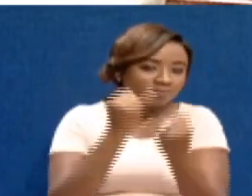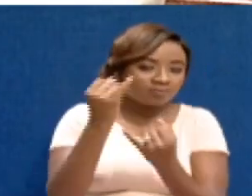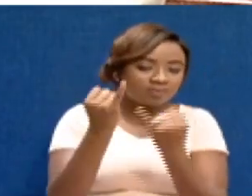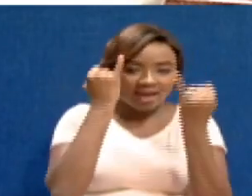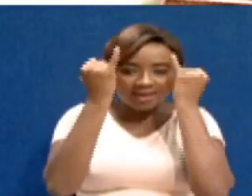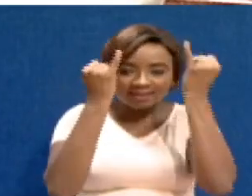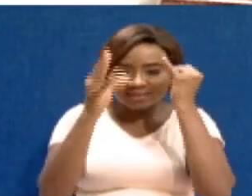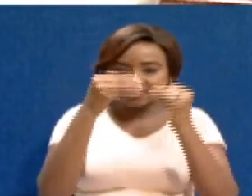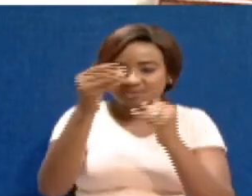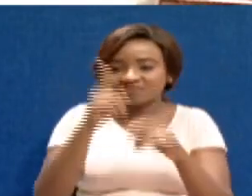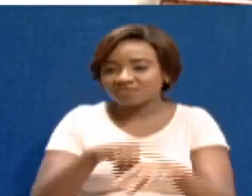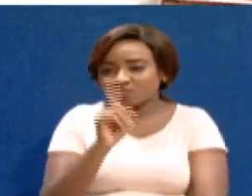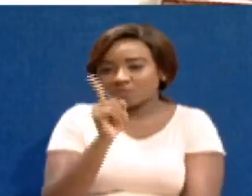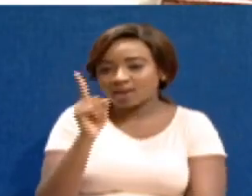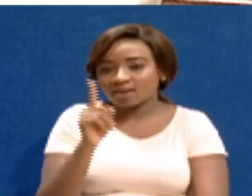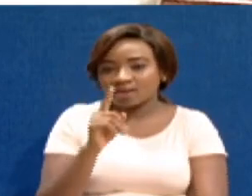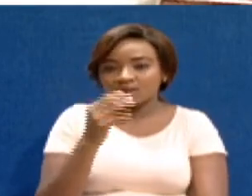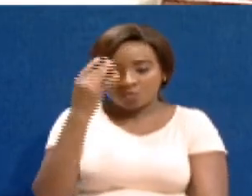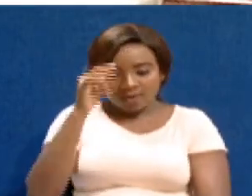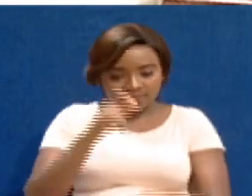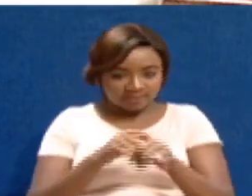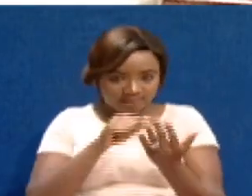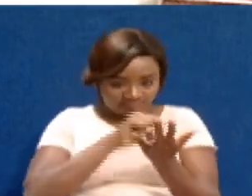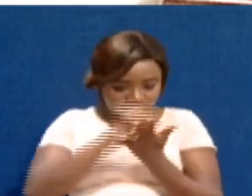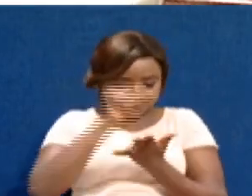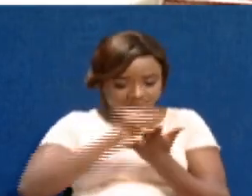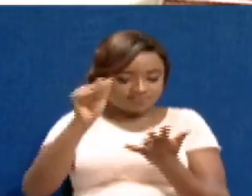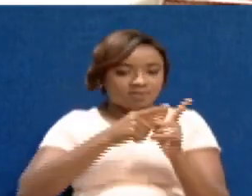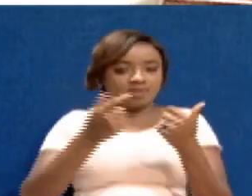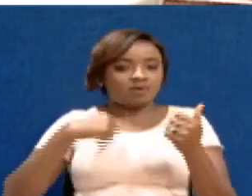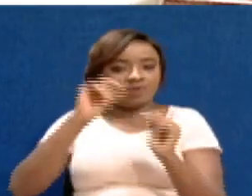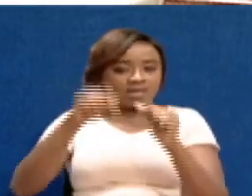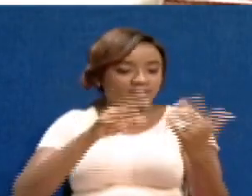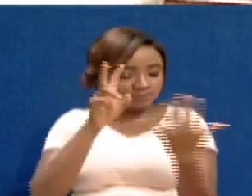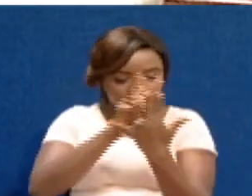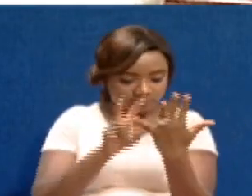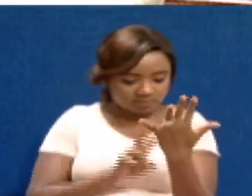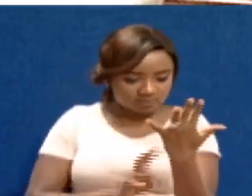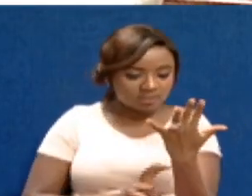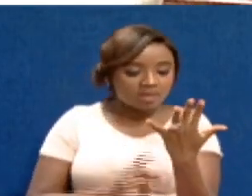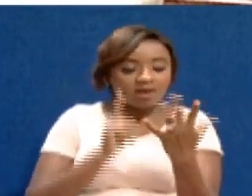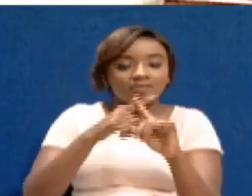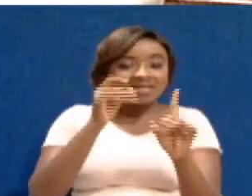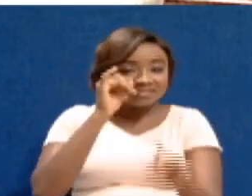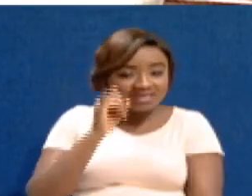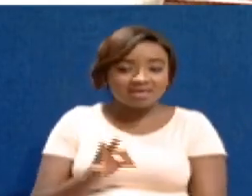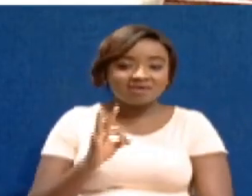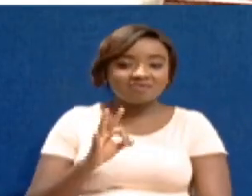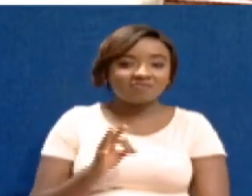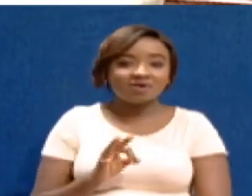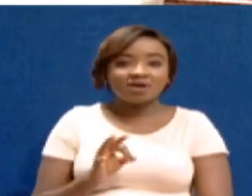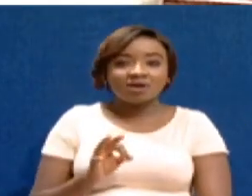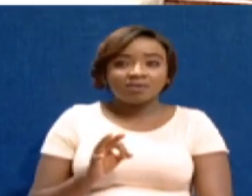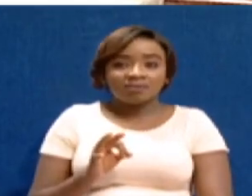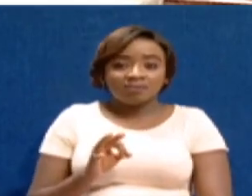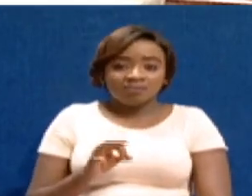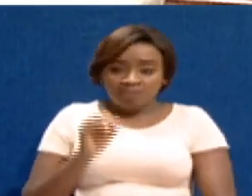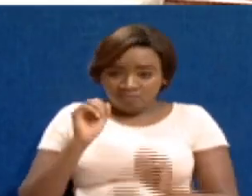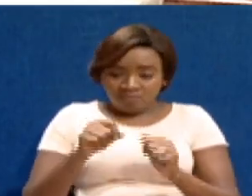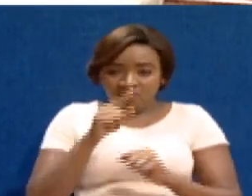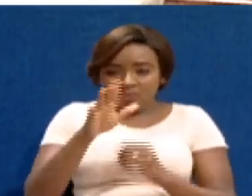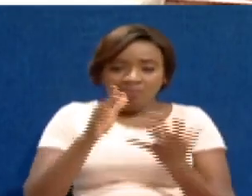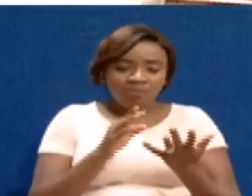Raila Amolo Odinga, the former Prime Minister of the Republic of Kenya. So what did they do? They traversed the